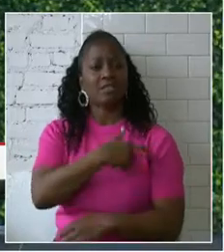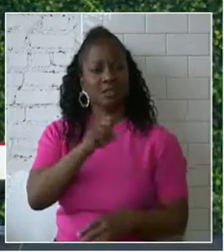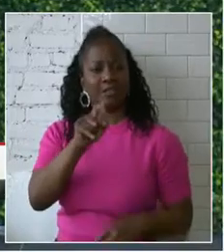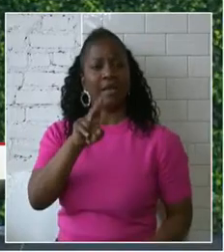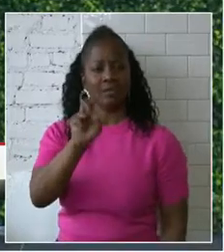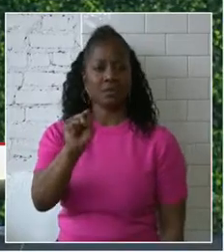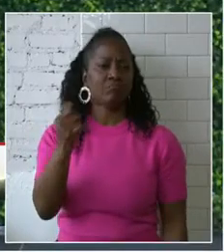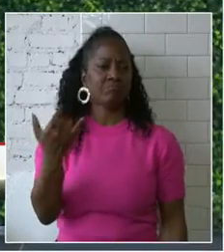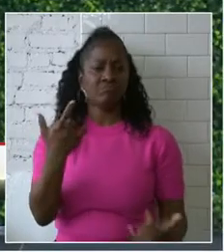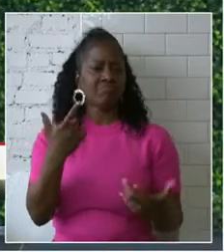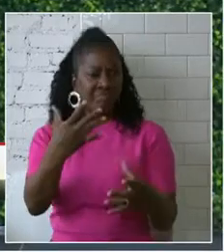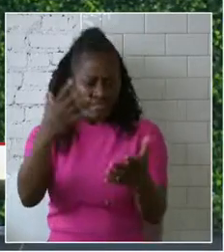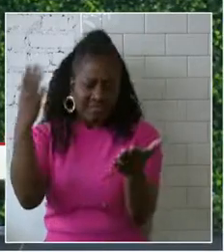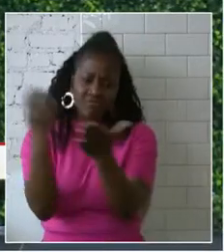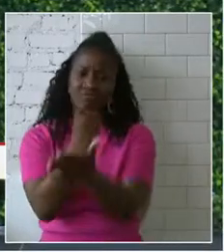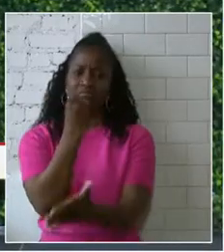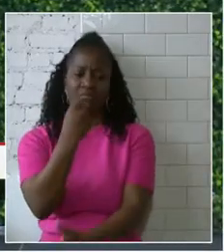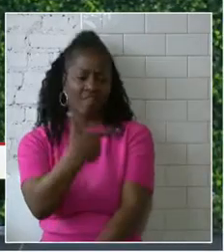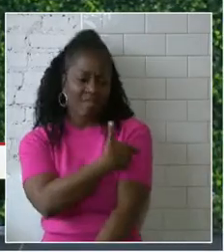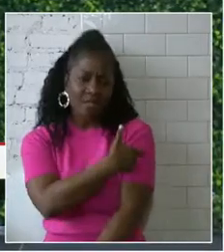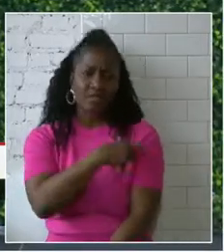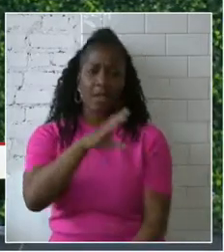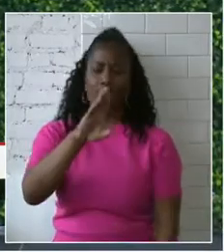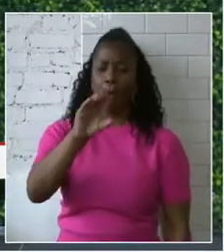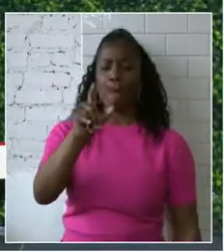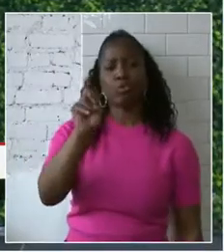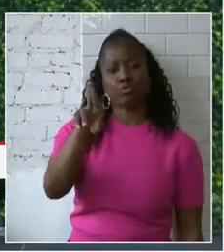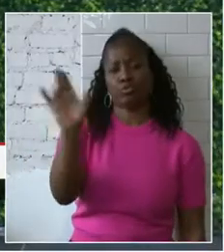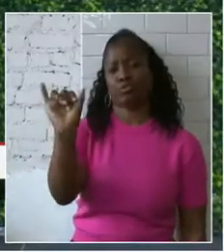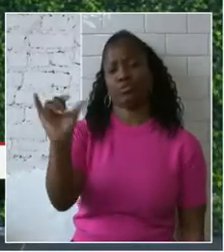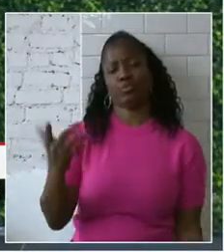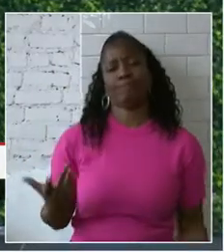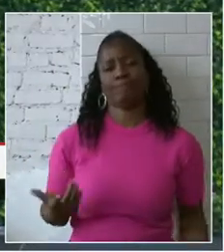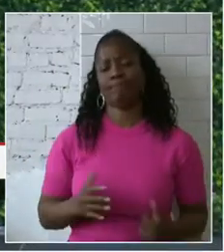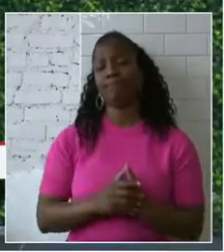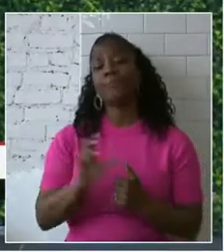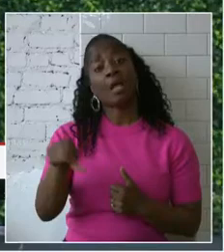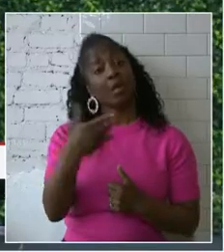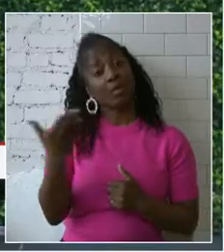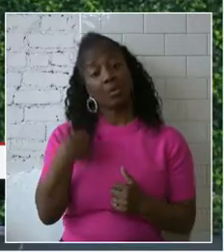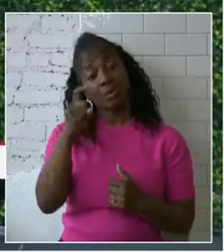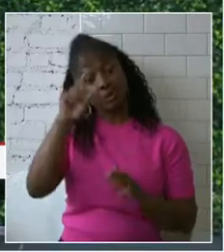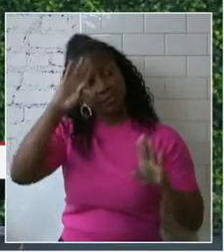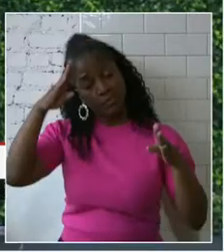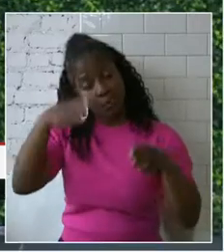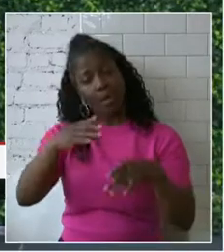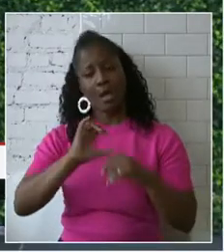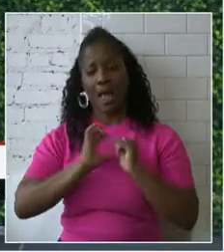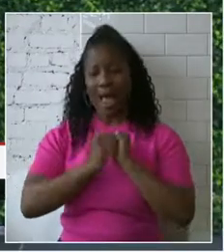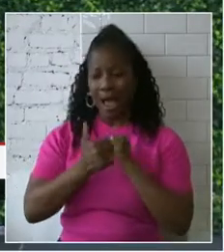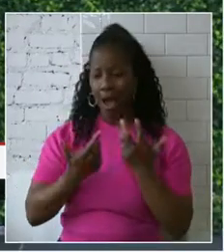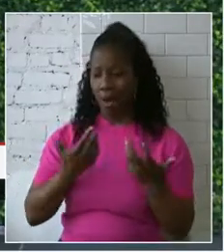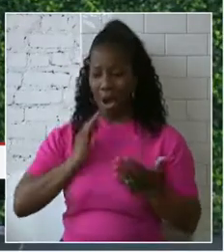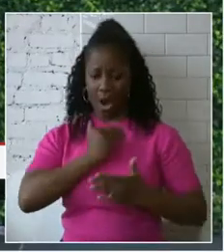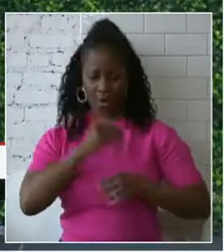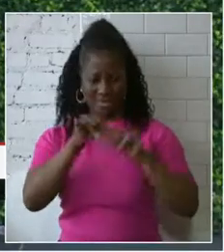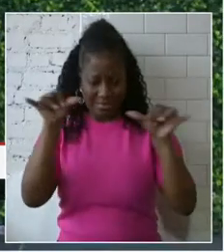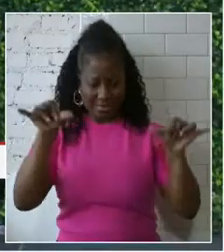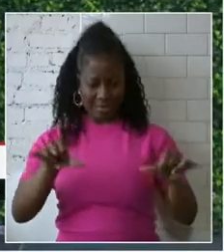status and get vaccinated and boosted. And the other thing that we need to focus on is how well our system is